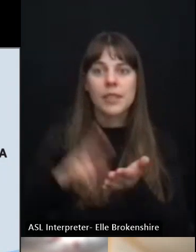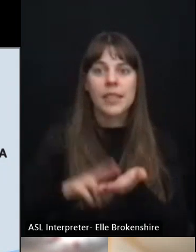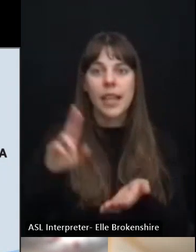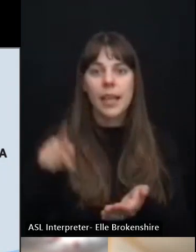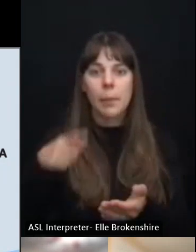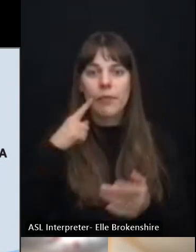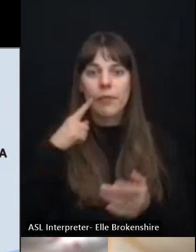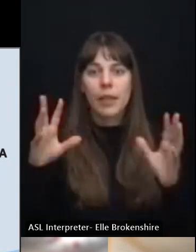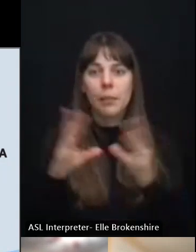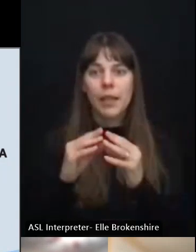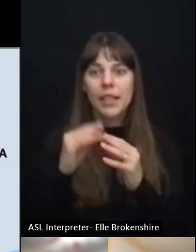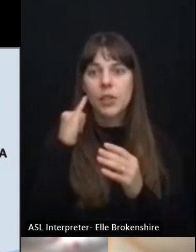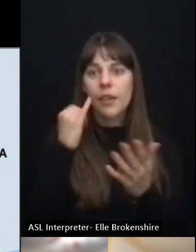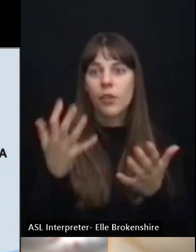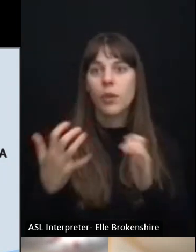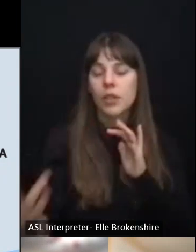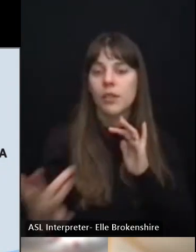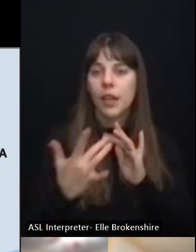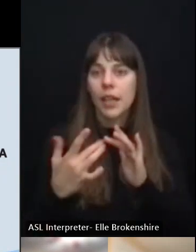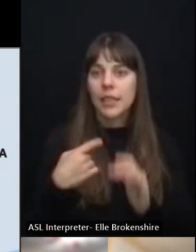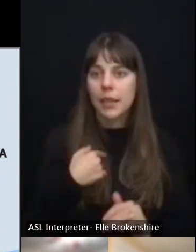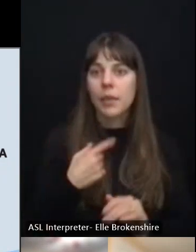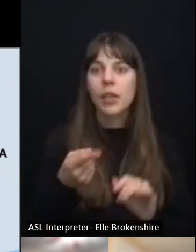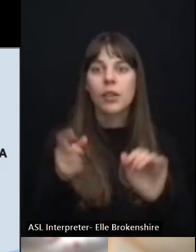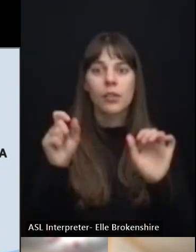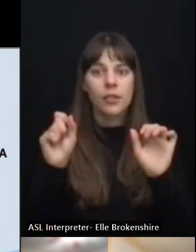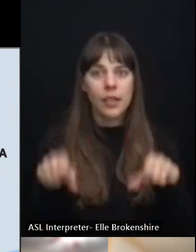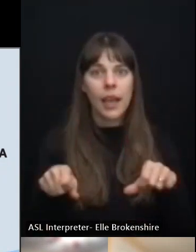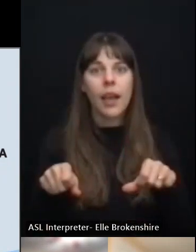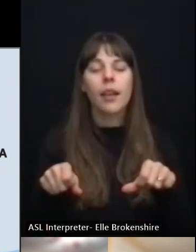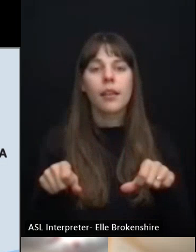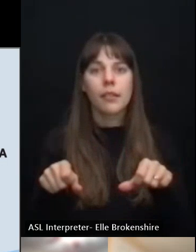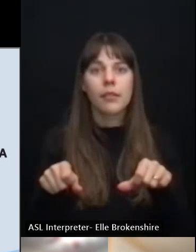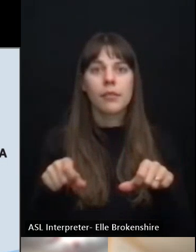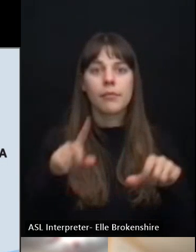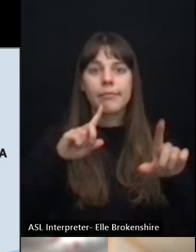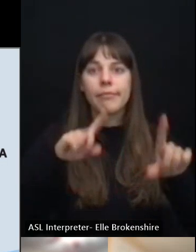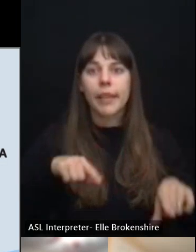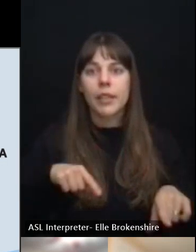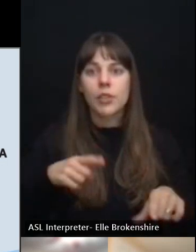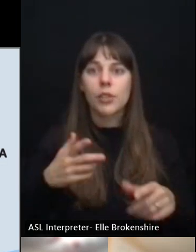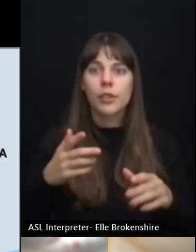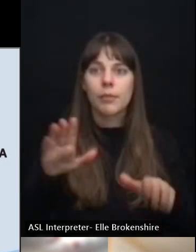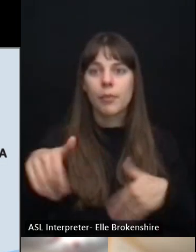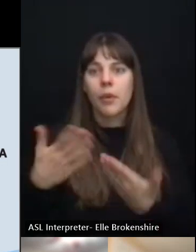you'd like to reach out to me, I can get that together and get you some information.